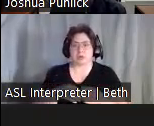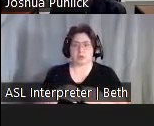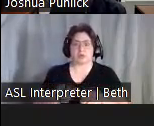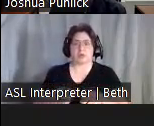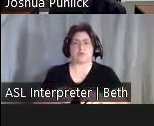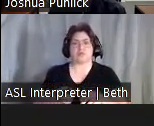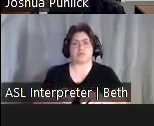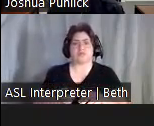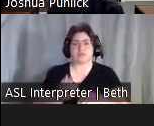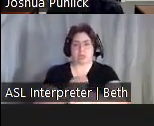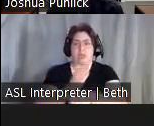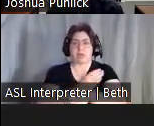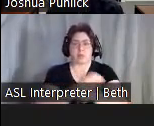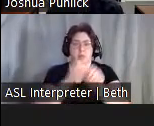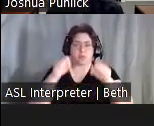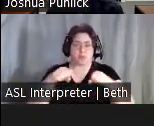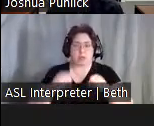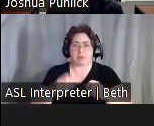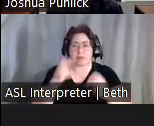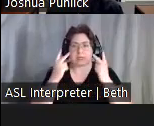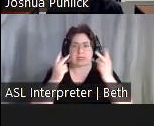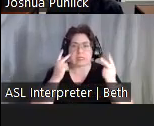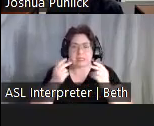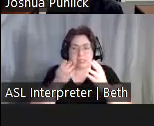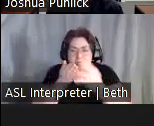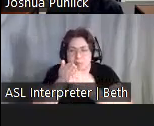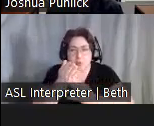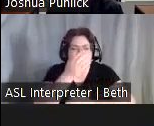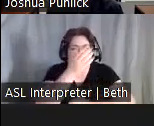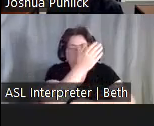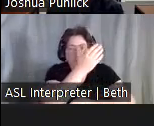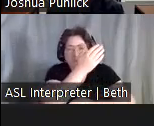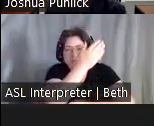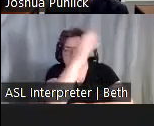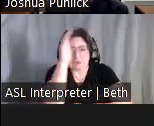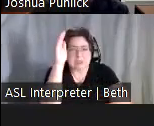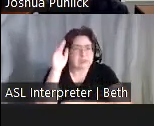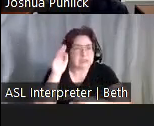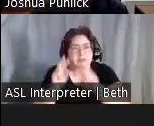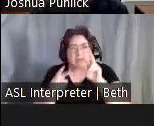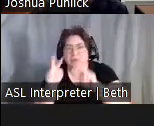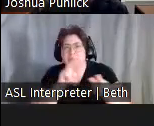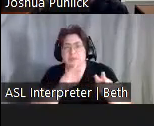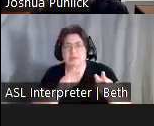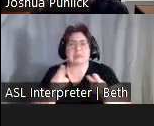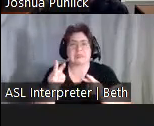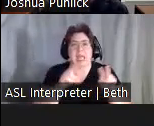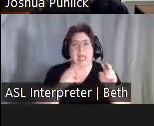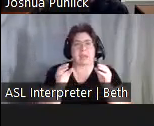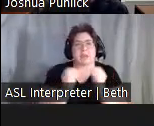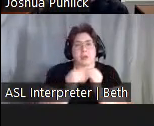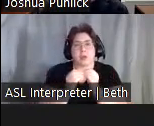structure. Being able to see through the stand is more aligned with our some of our quail objectives.